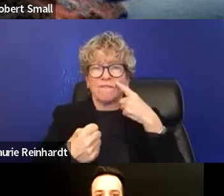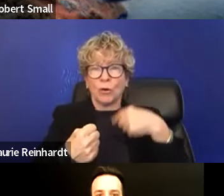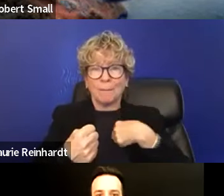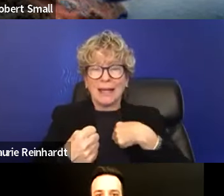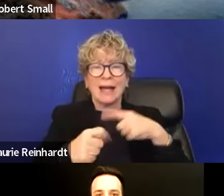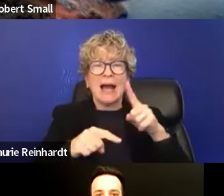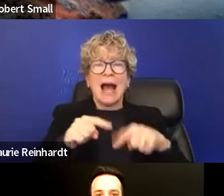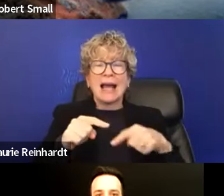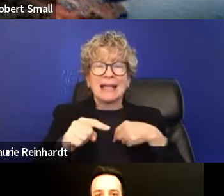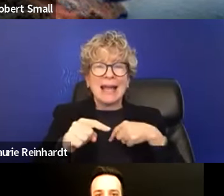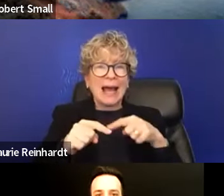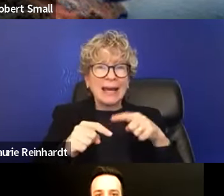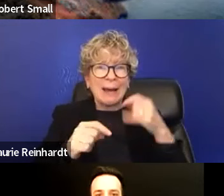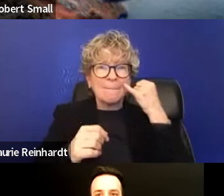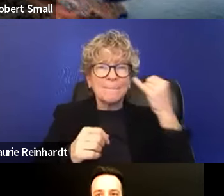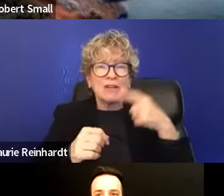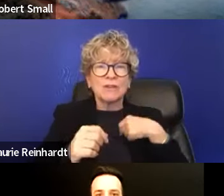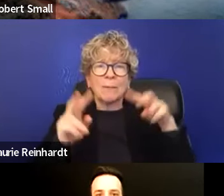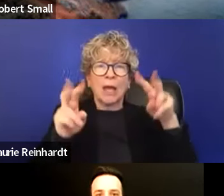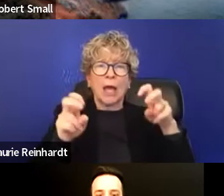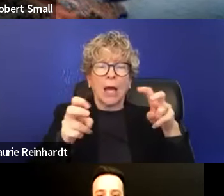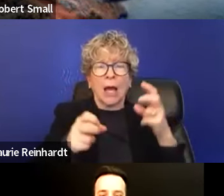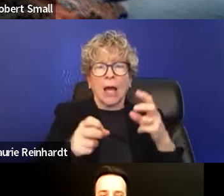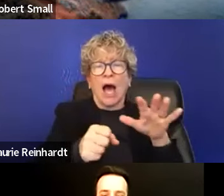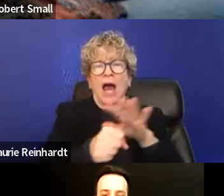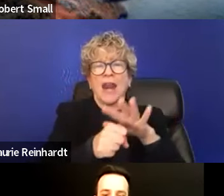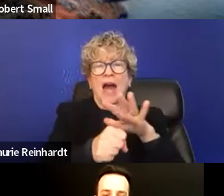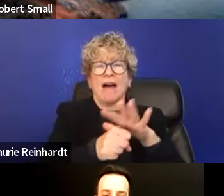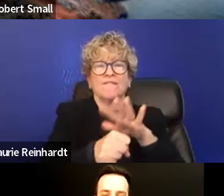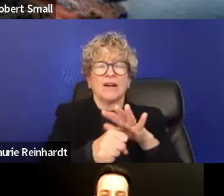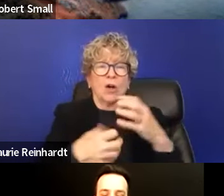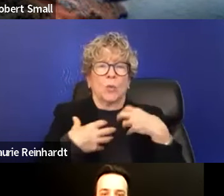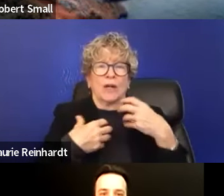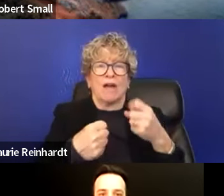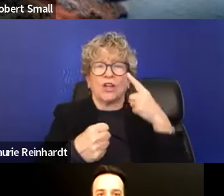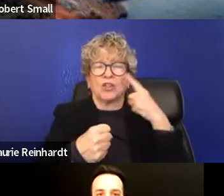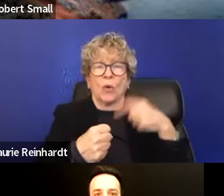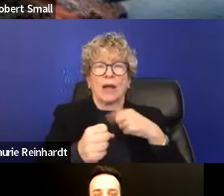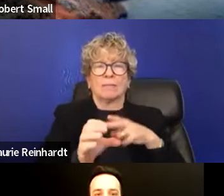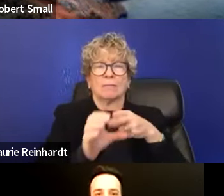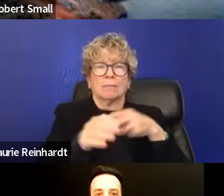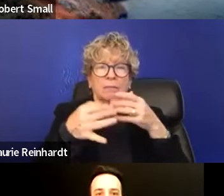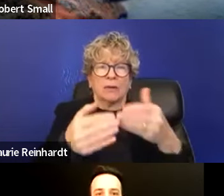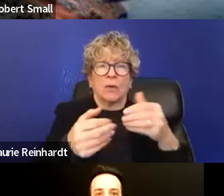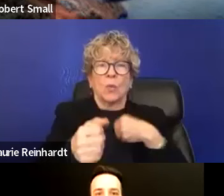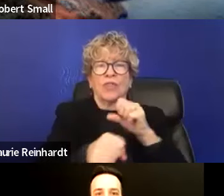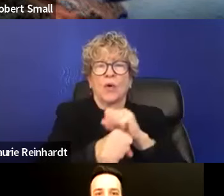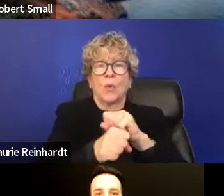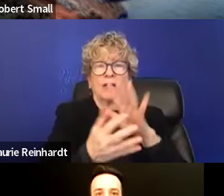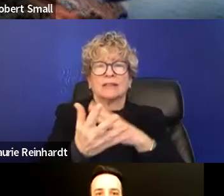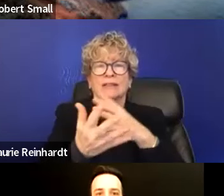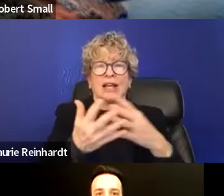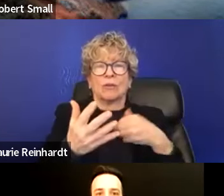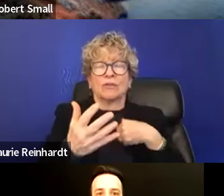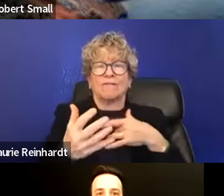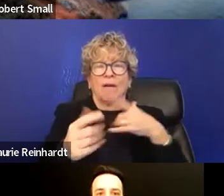ever be recovered enough to succeed within a traditional work schedule. So I'm kind of just in the wind. So anyway,